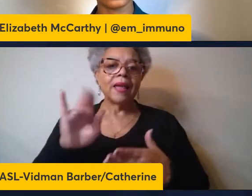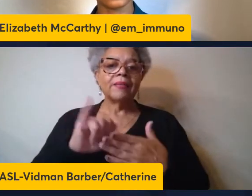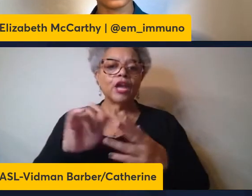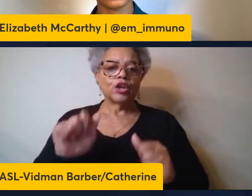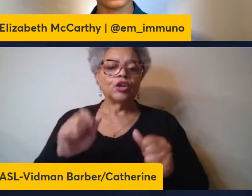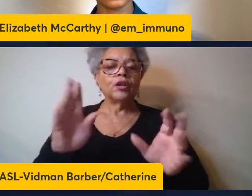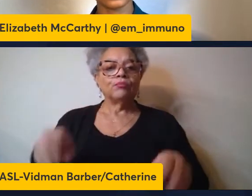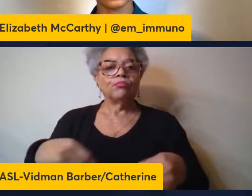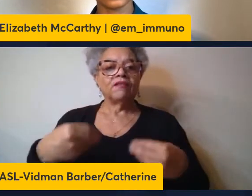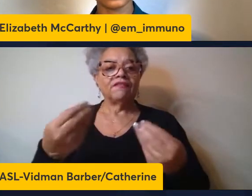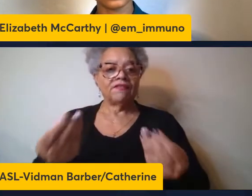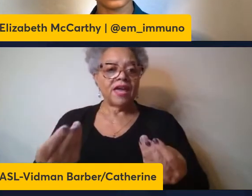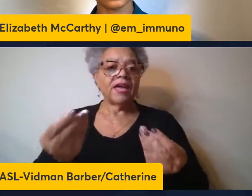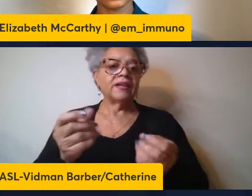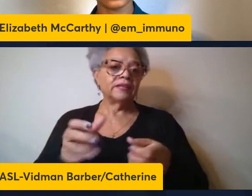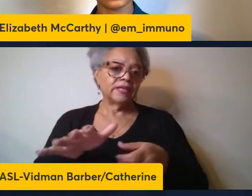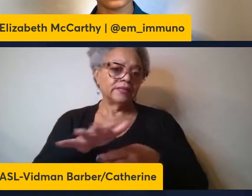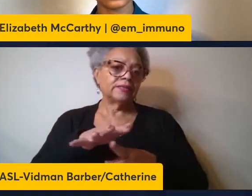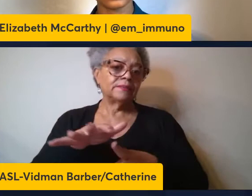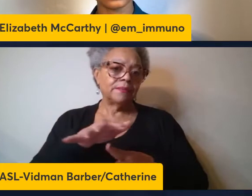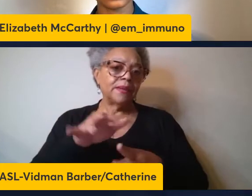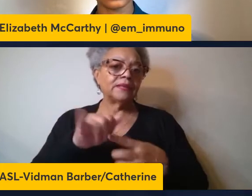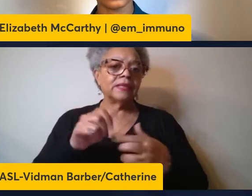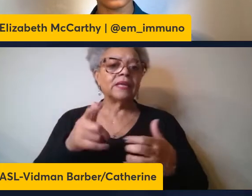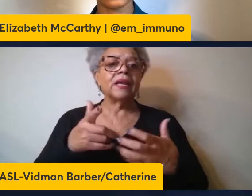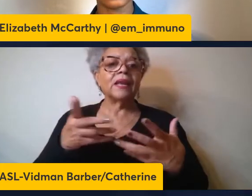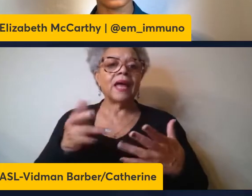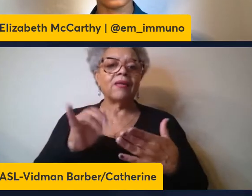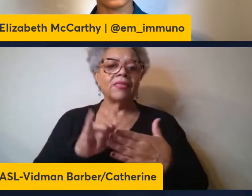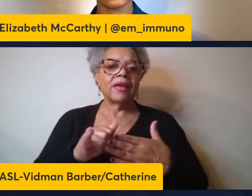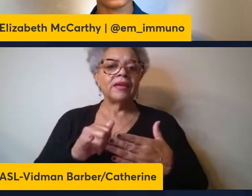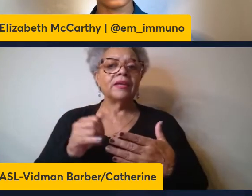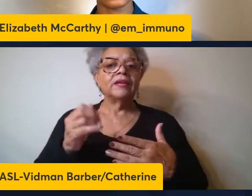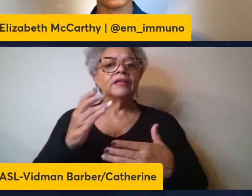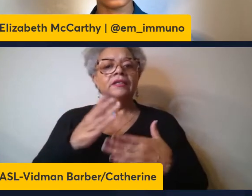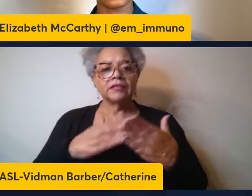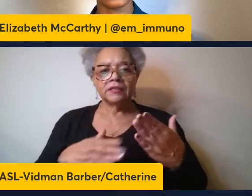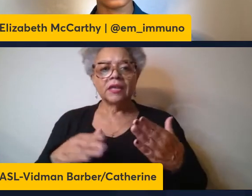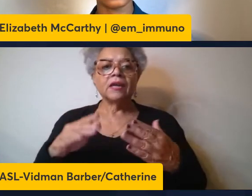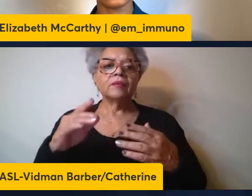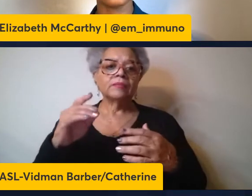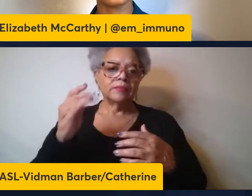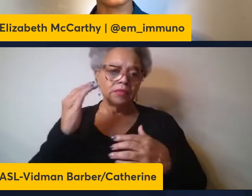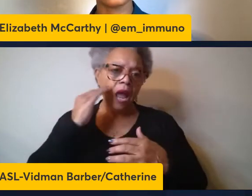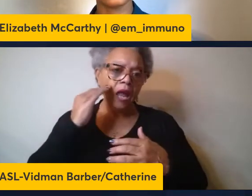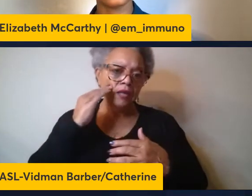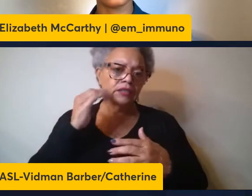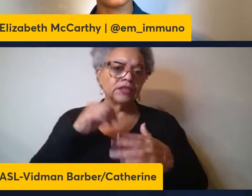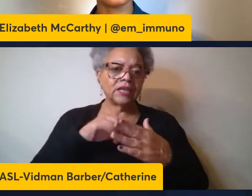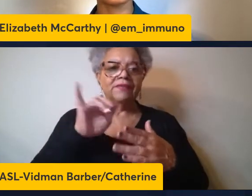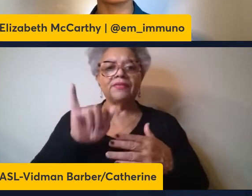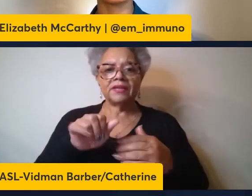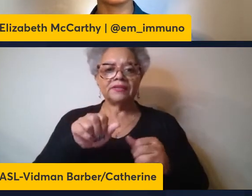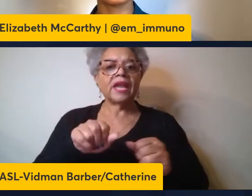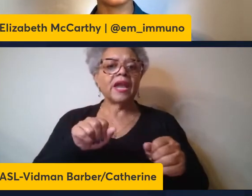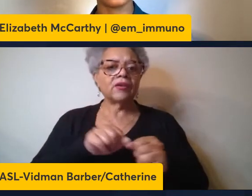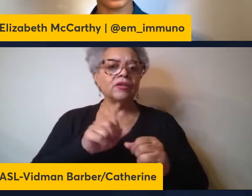that space. And so basically a lab that has some computational knowledge and that is building and